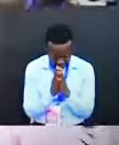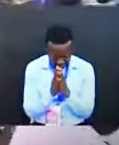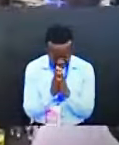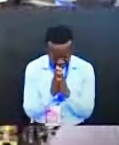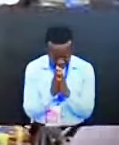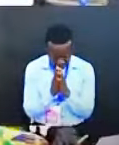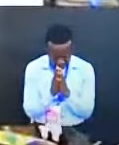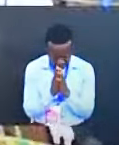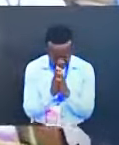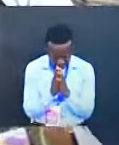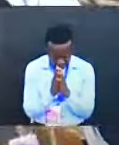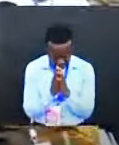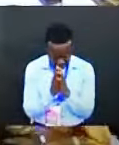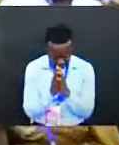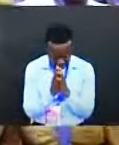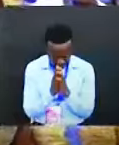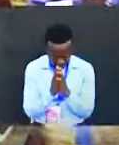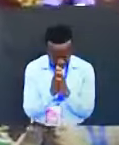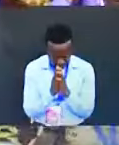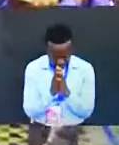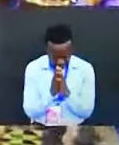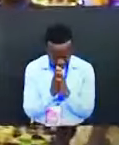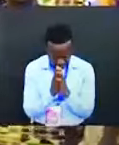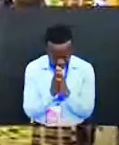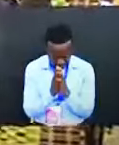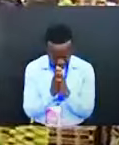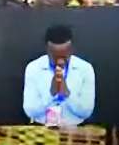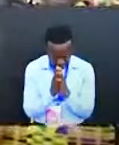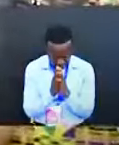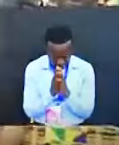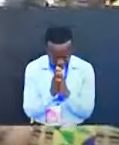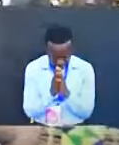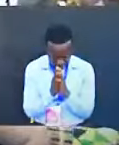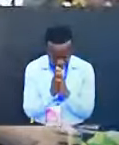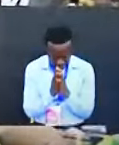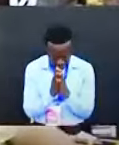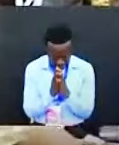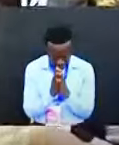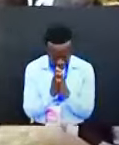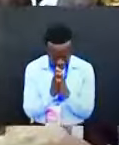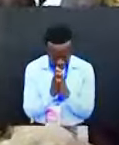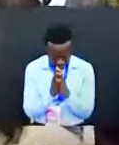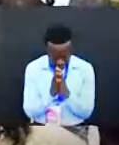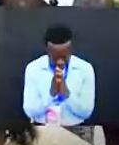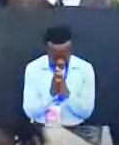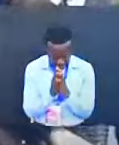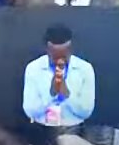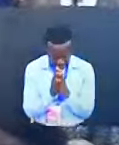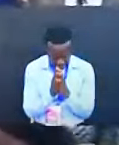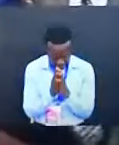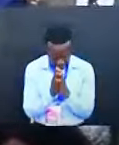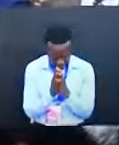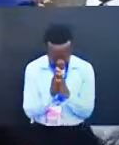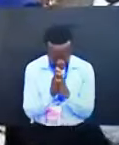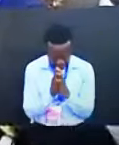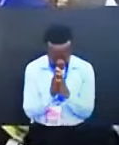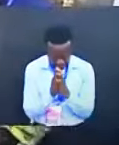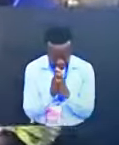Some also have it plentiful. I'm not saying that give birth to numbers that you can't take care of. But when it happens like that,